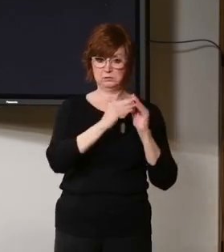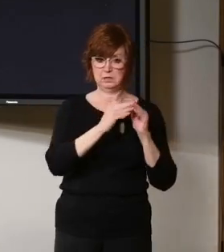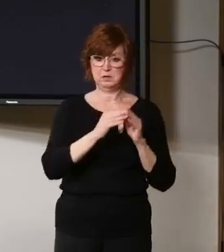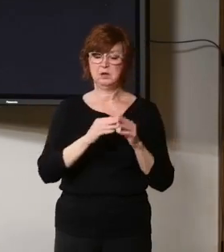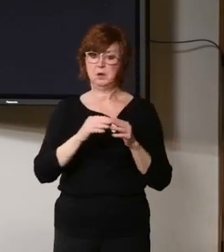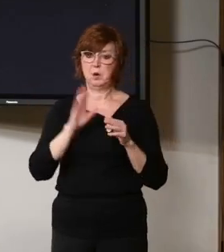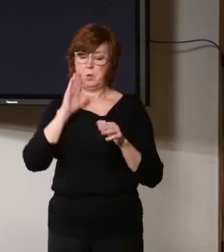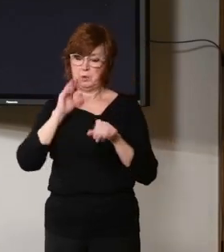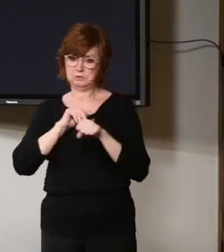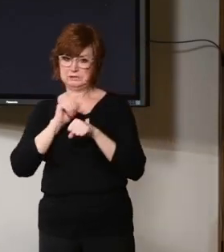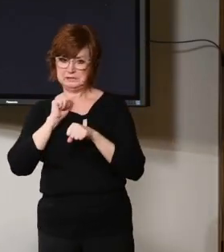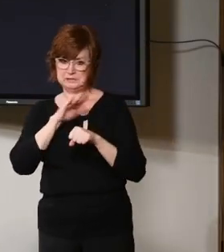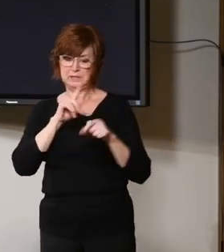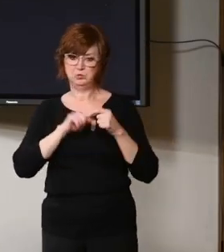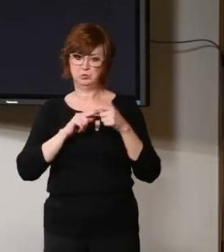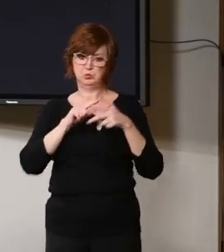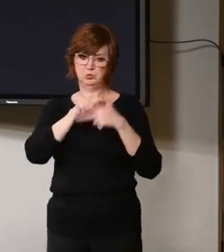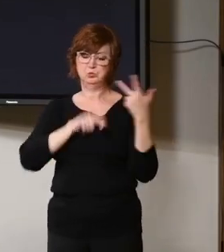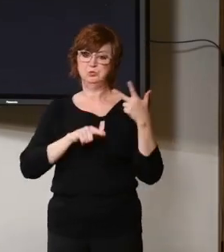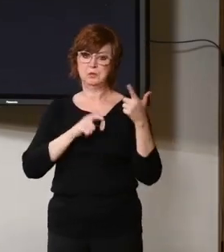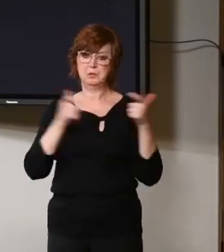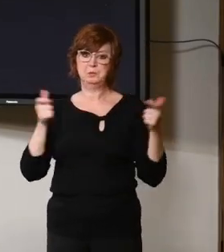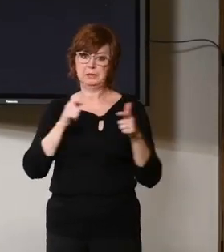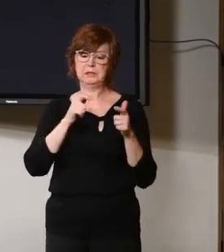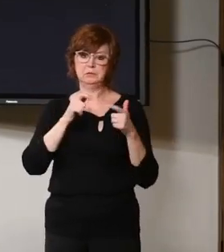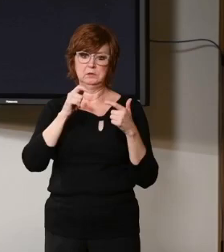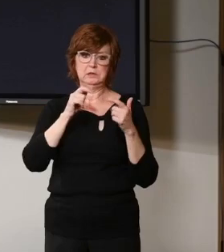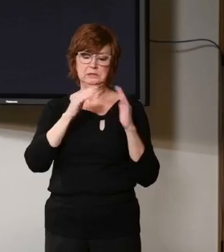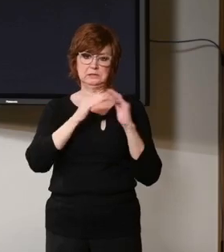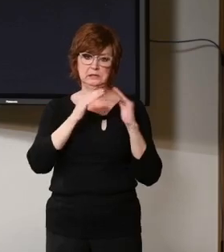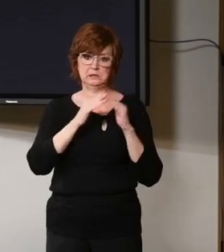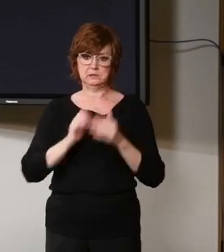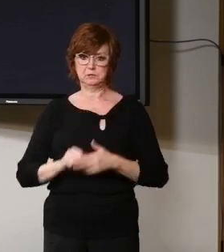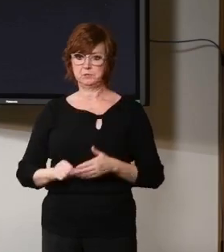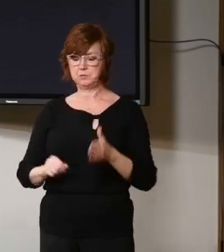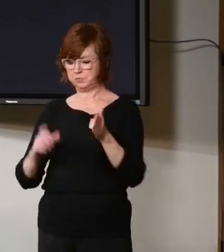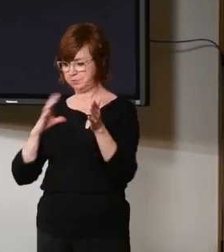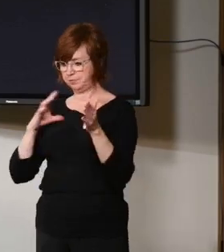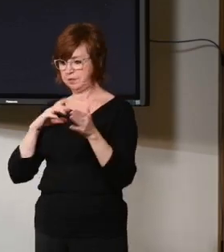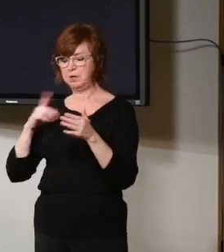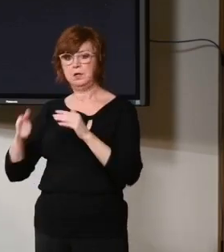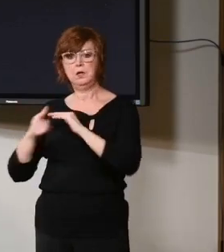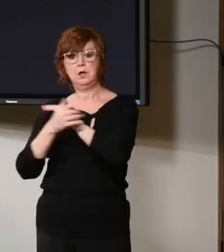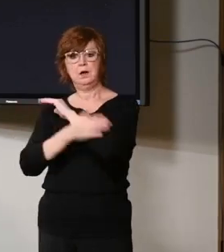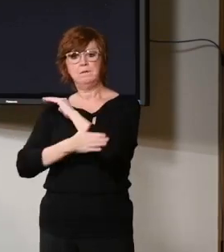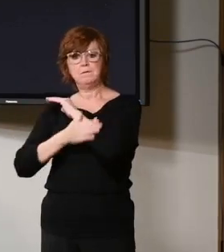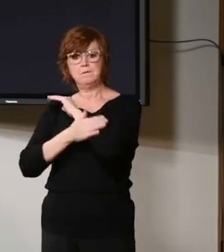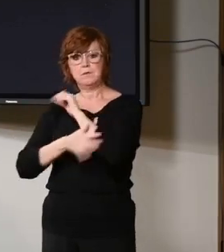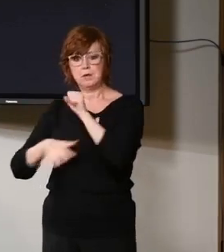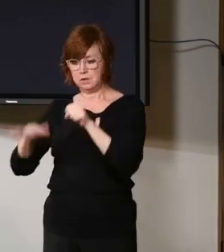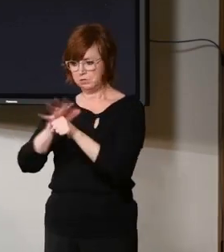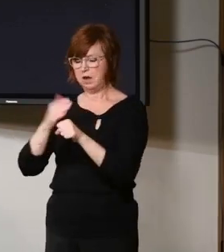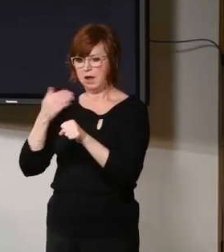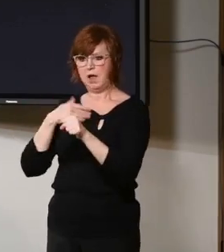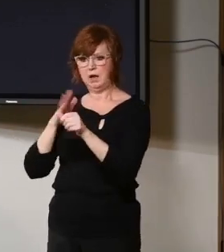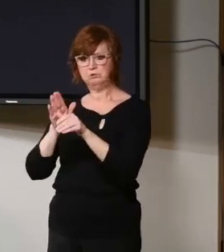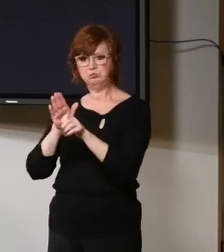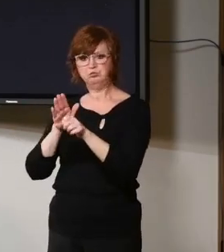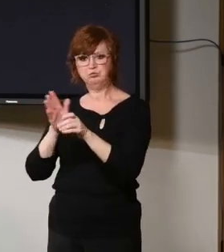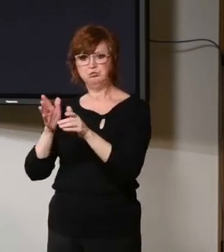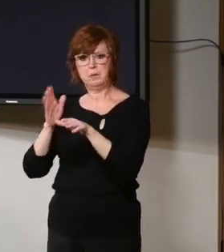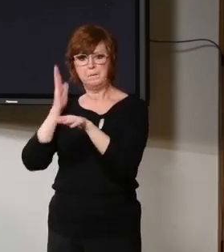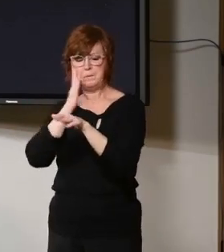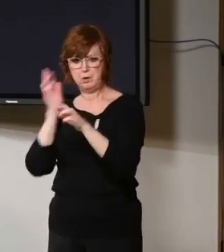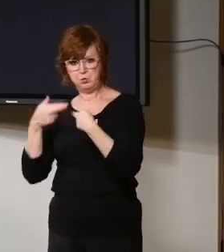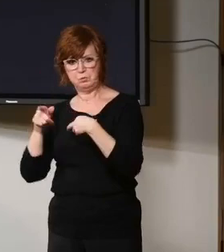So the rural facilities that are out there would have space. Do they have staff and the equipment that